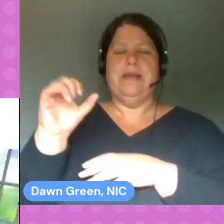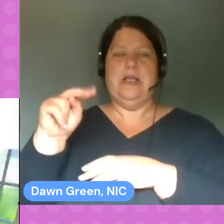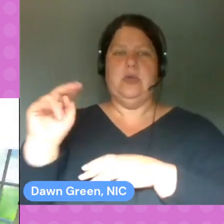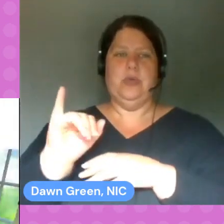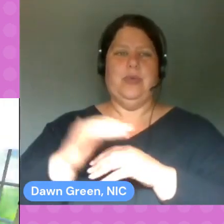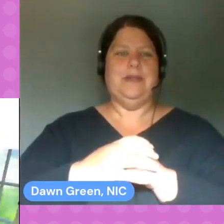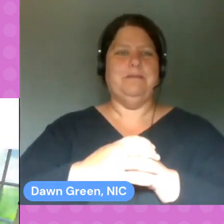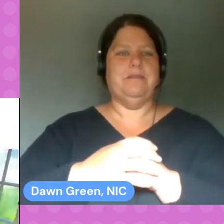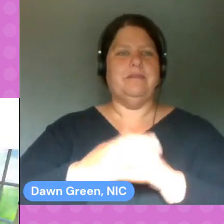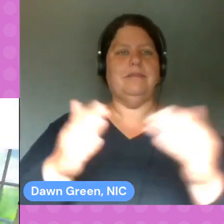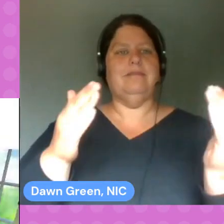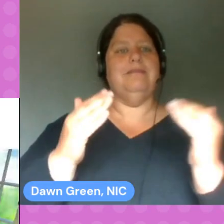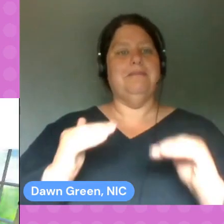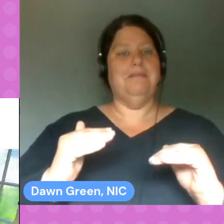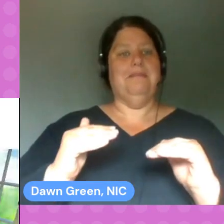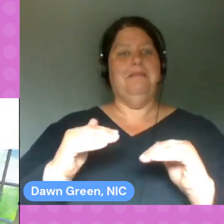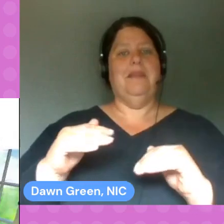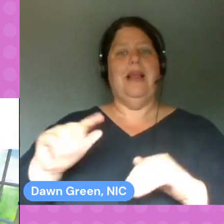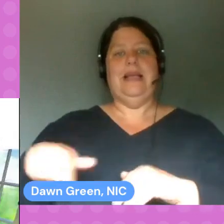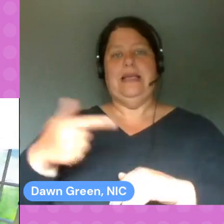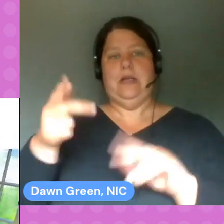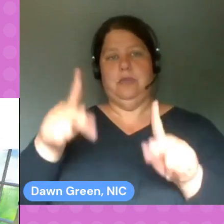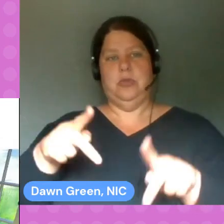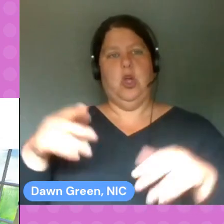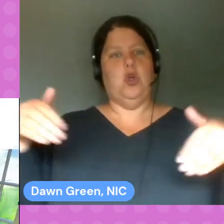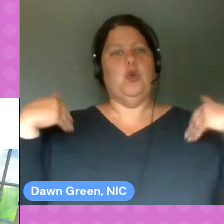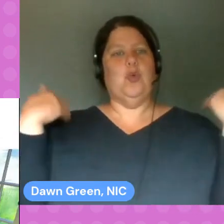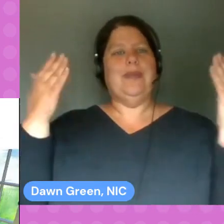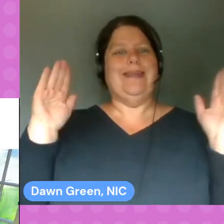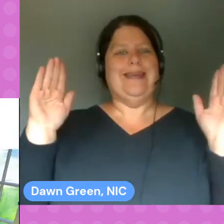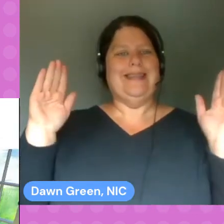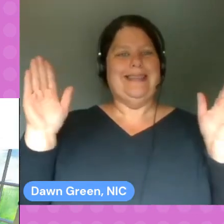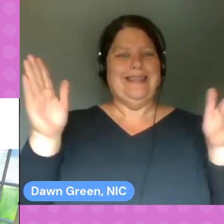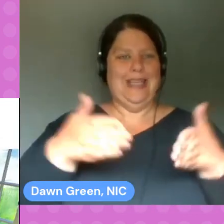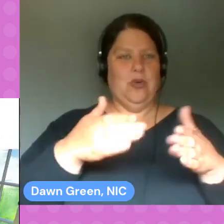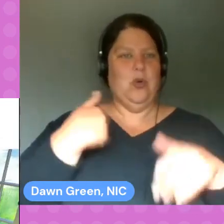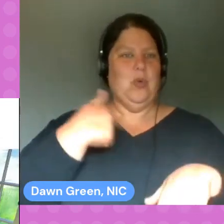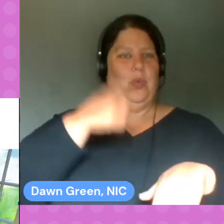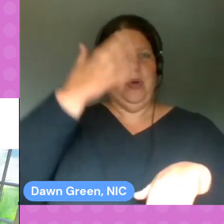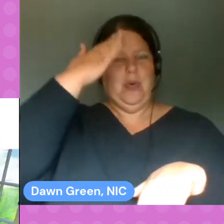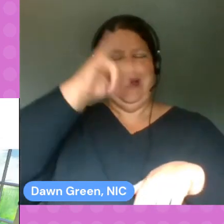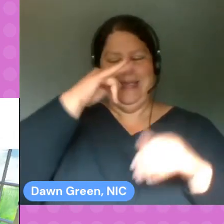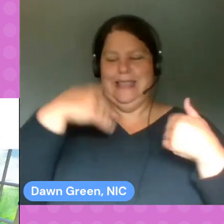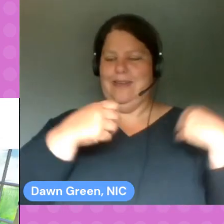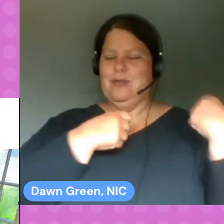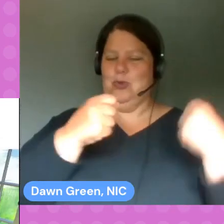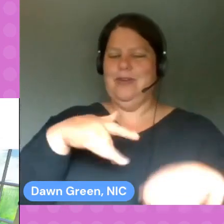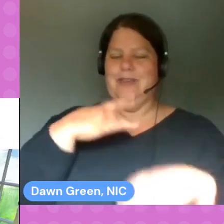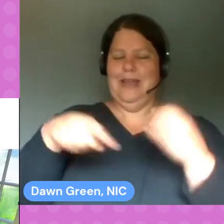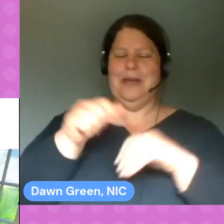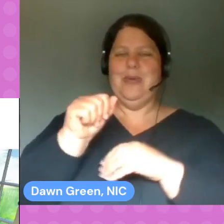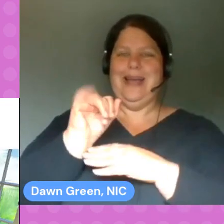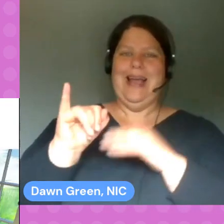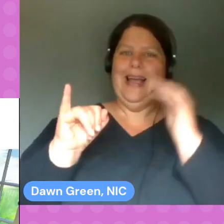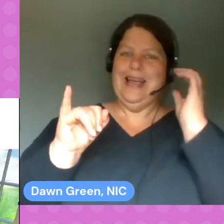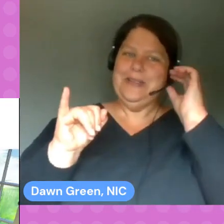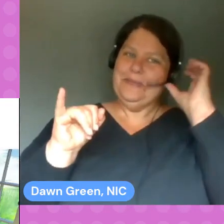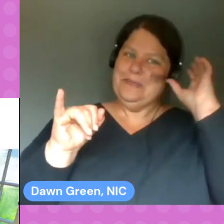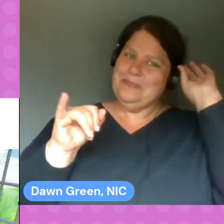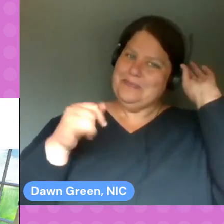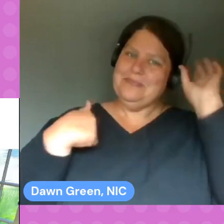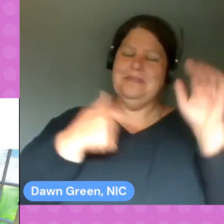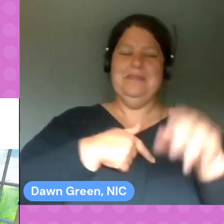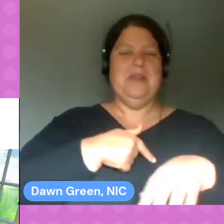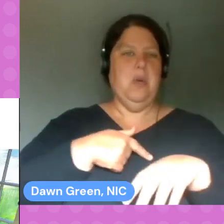This is also a youth-centered approach. So we know kids have very strong feelings about AI, and we are listening deeply to them and bringing